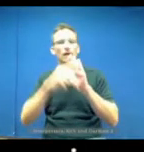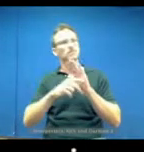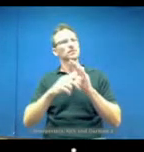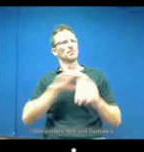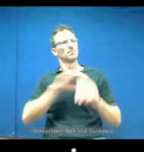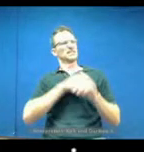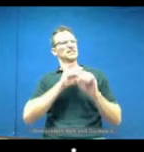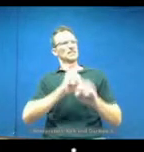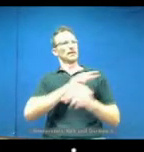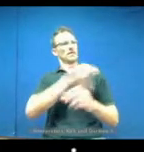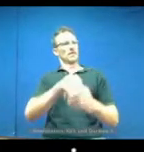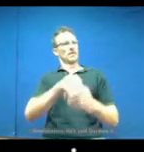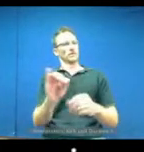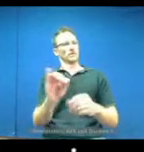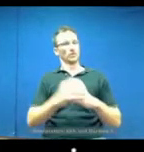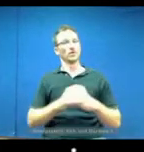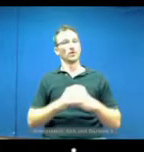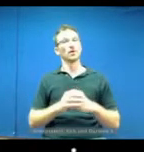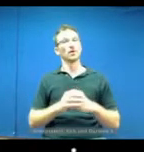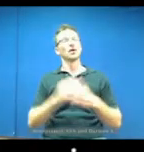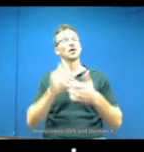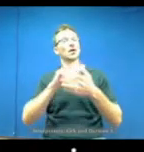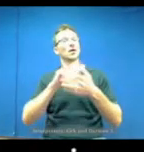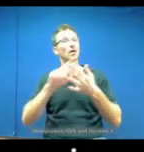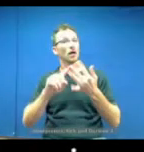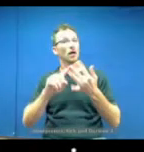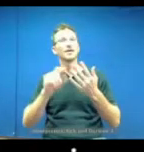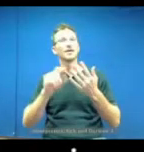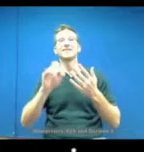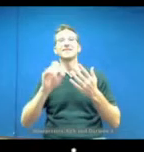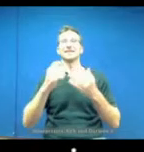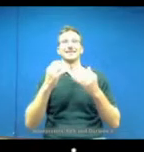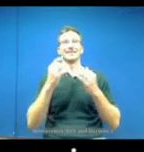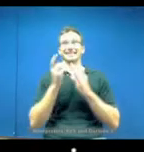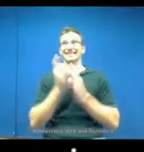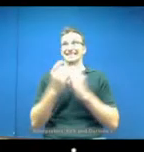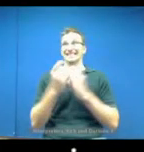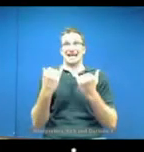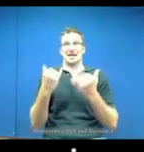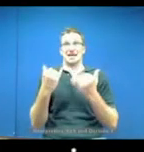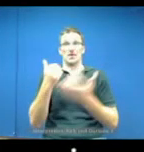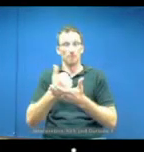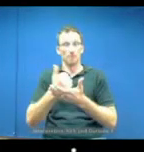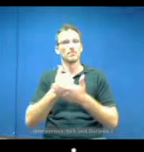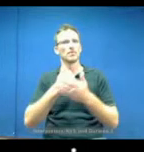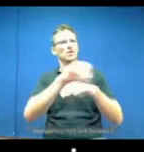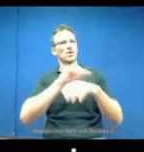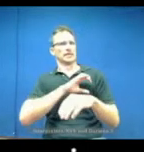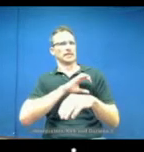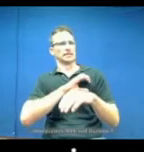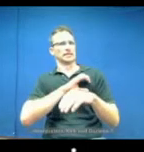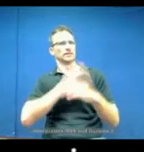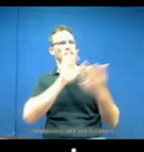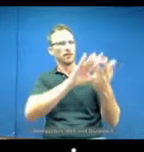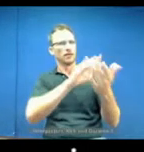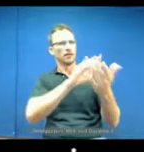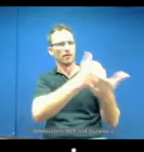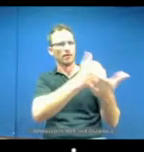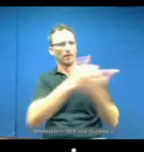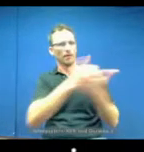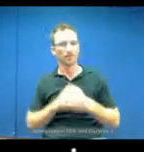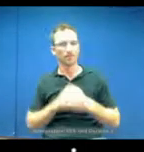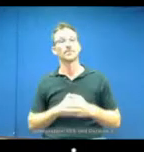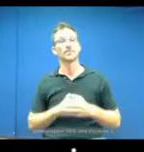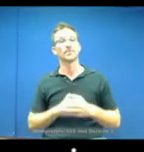Those are good when you need an immediate response. You call the police. But there are other kinds, right, and if they